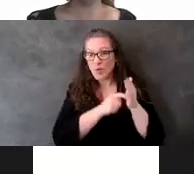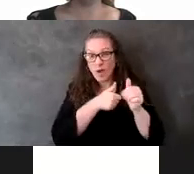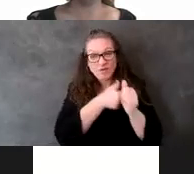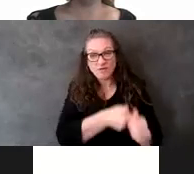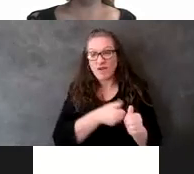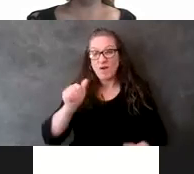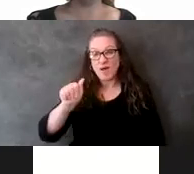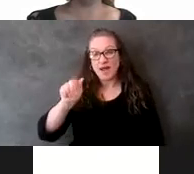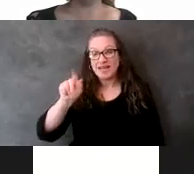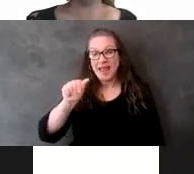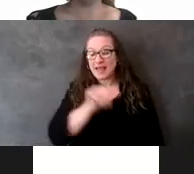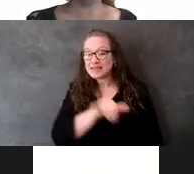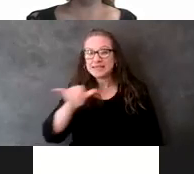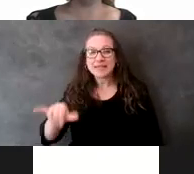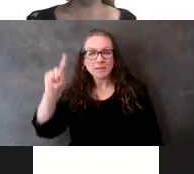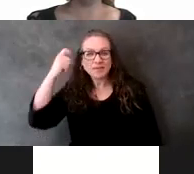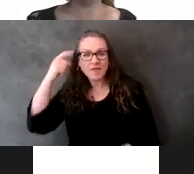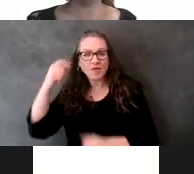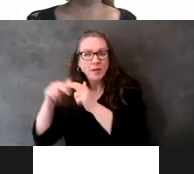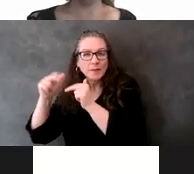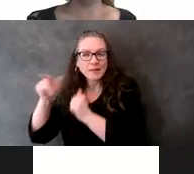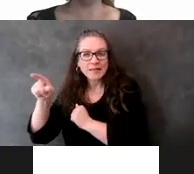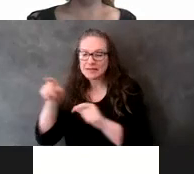are. So we ran into a lot of